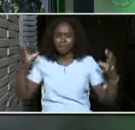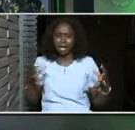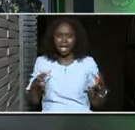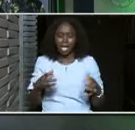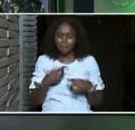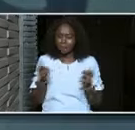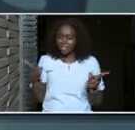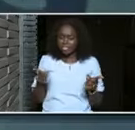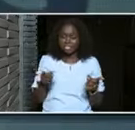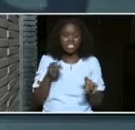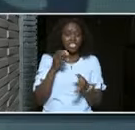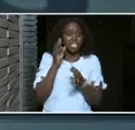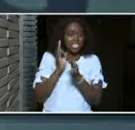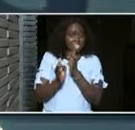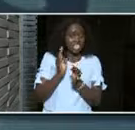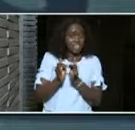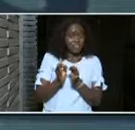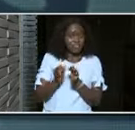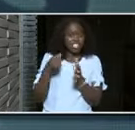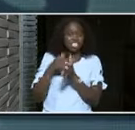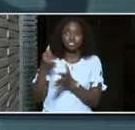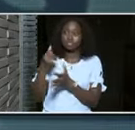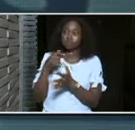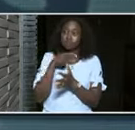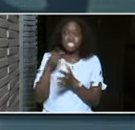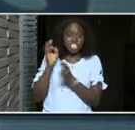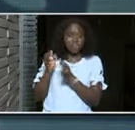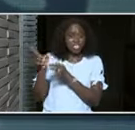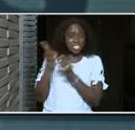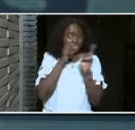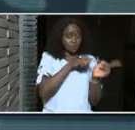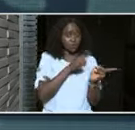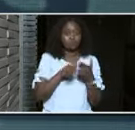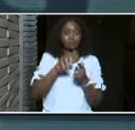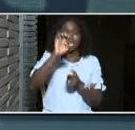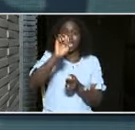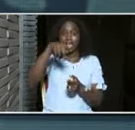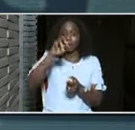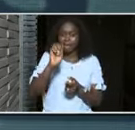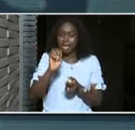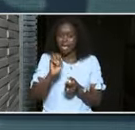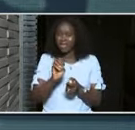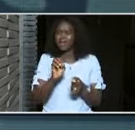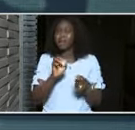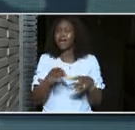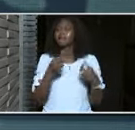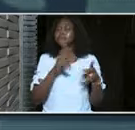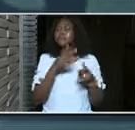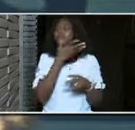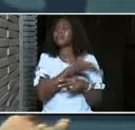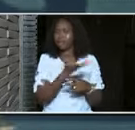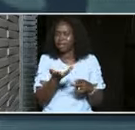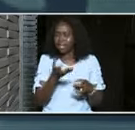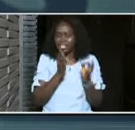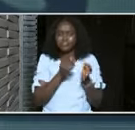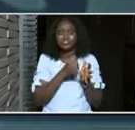he does that at, if it was national to be Ekwe, will it be the same? Or if it was Ota, will it be the same? Or